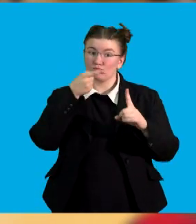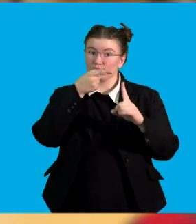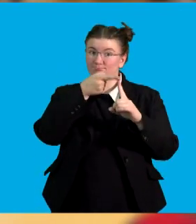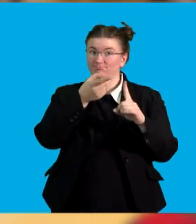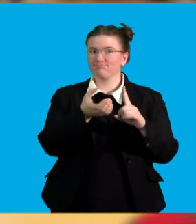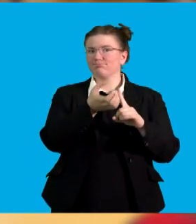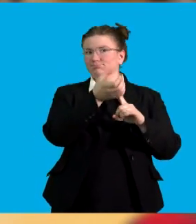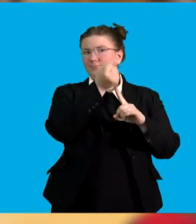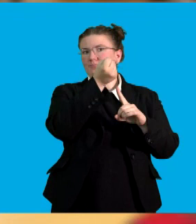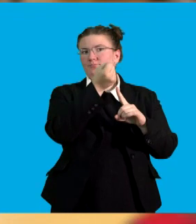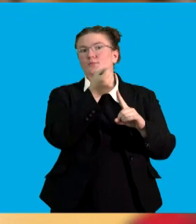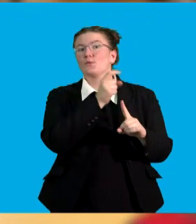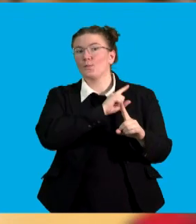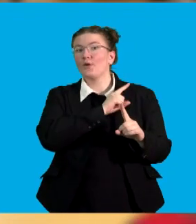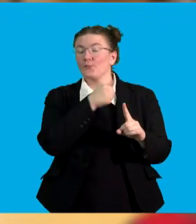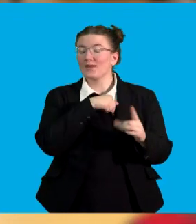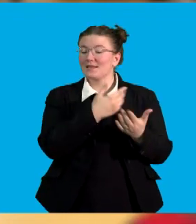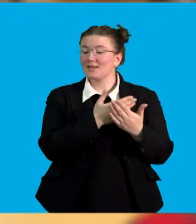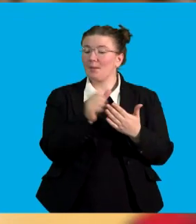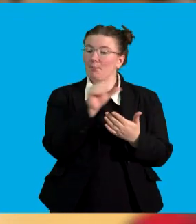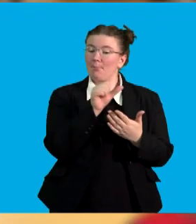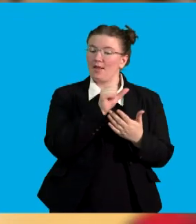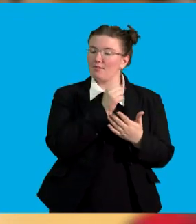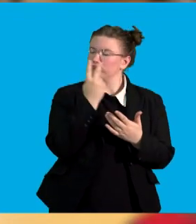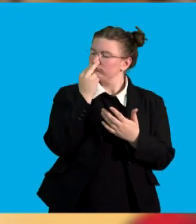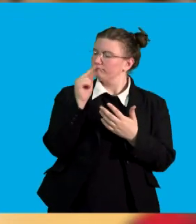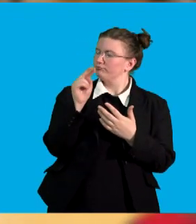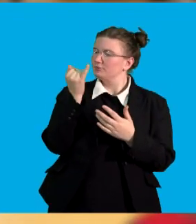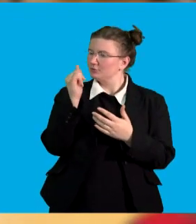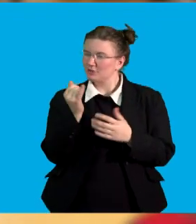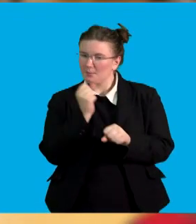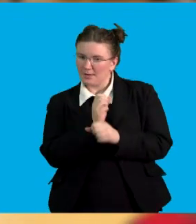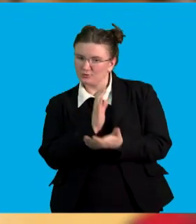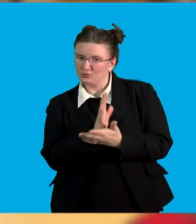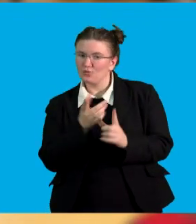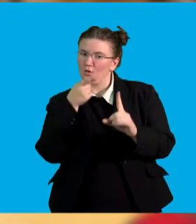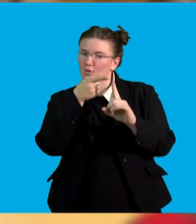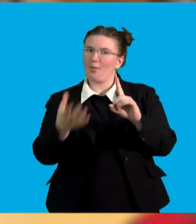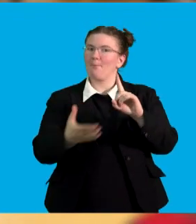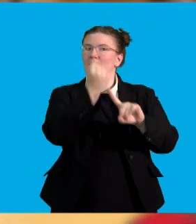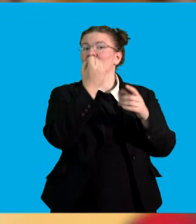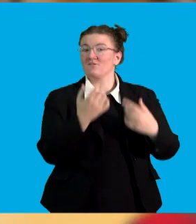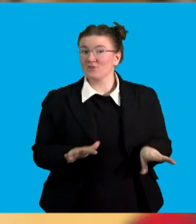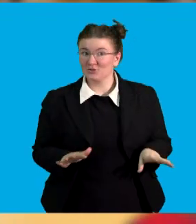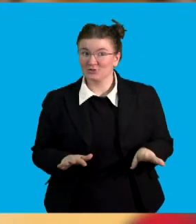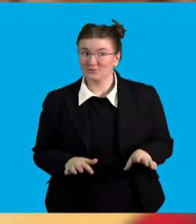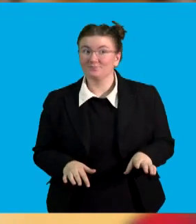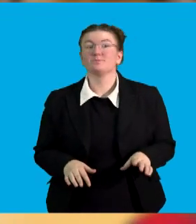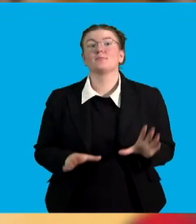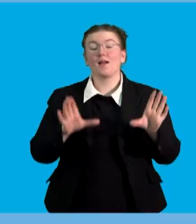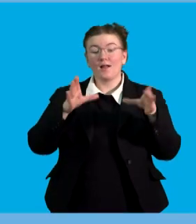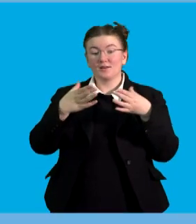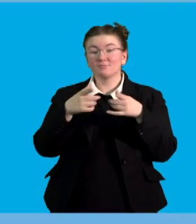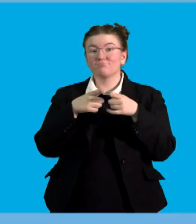set our goals and target for this lesson so that we can be able to go back and review and check if whether we have achieved what we wanted to